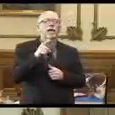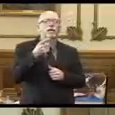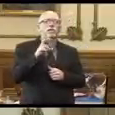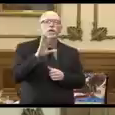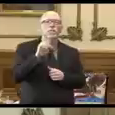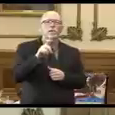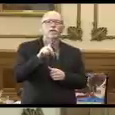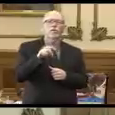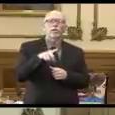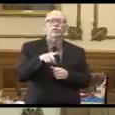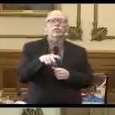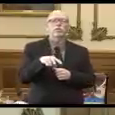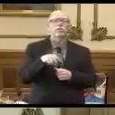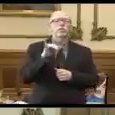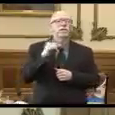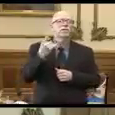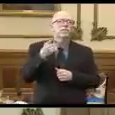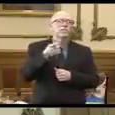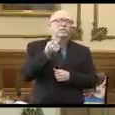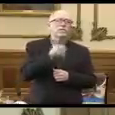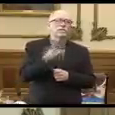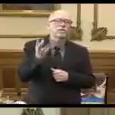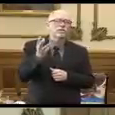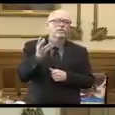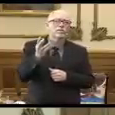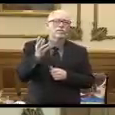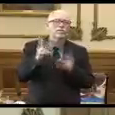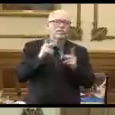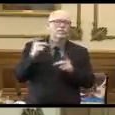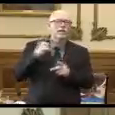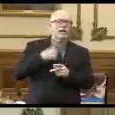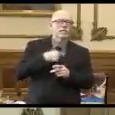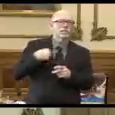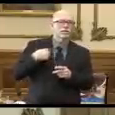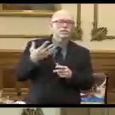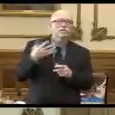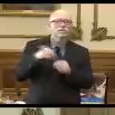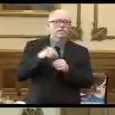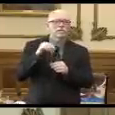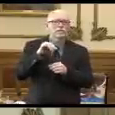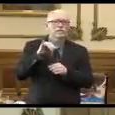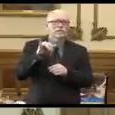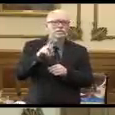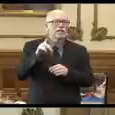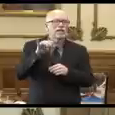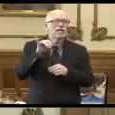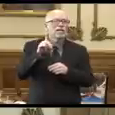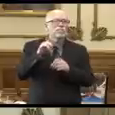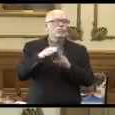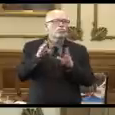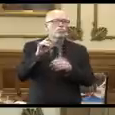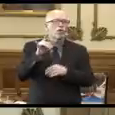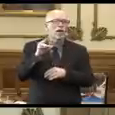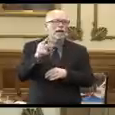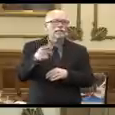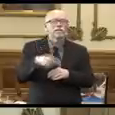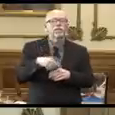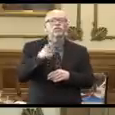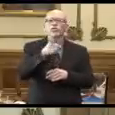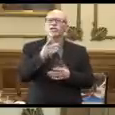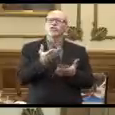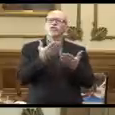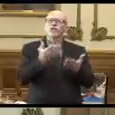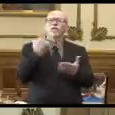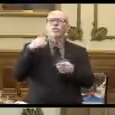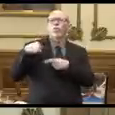a question. So this is something that several listeners have asked us about here at Indiana Public Broadcasting. So you've been suggesting for